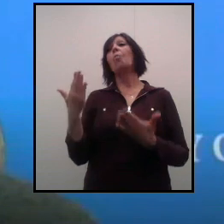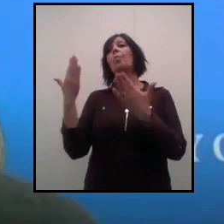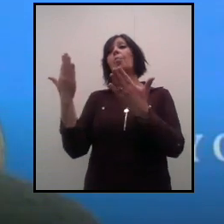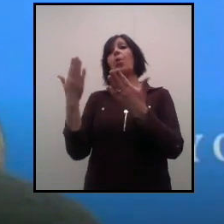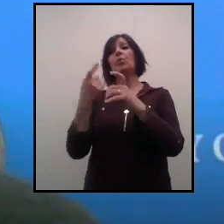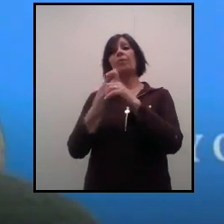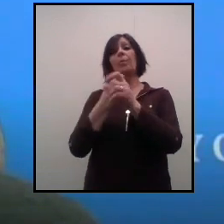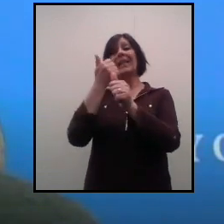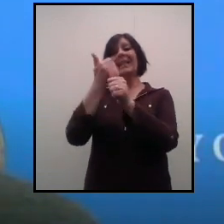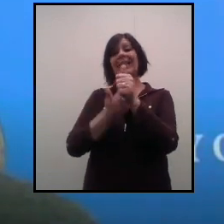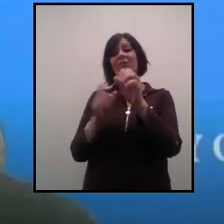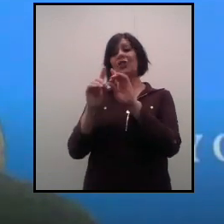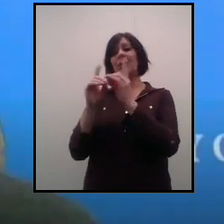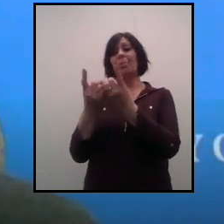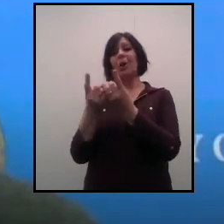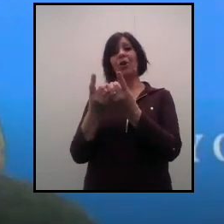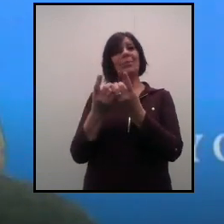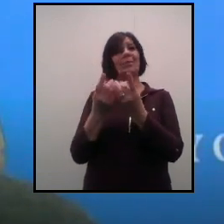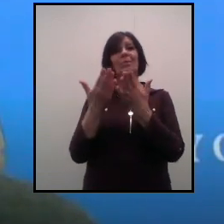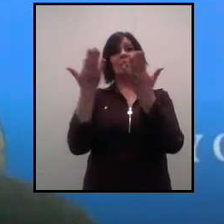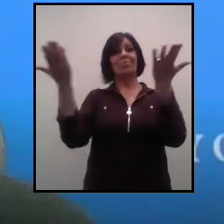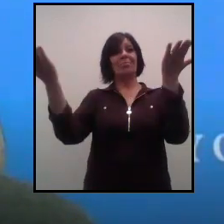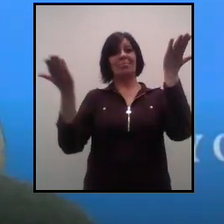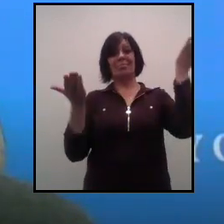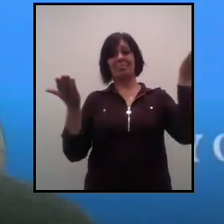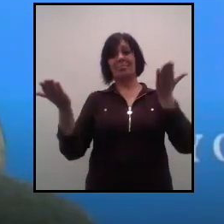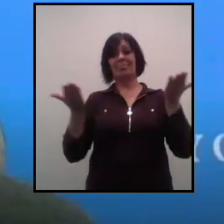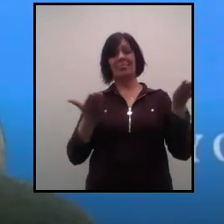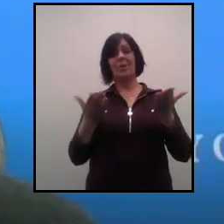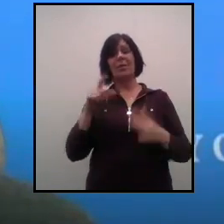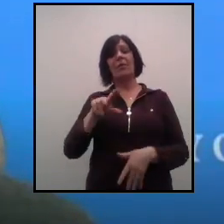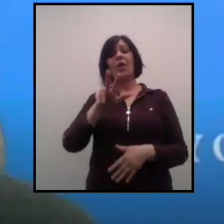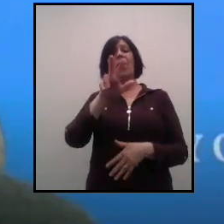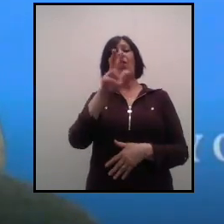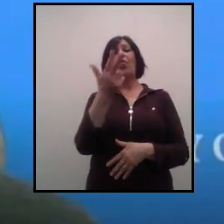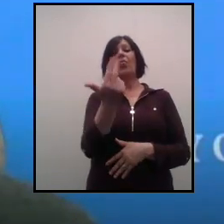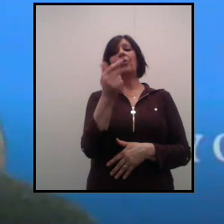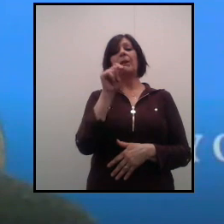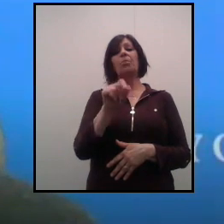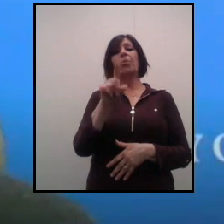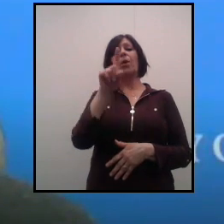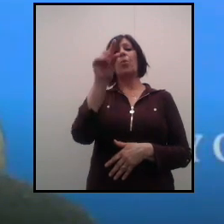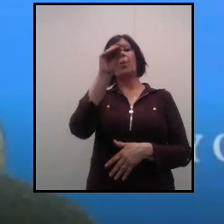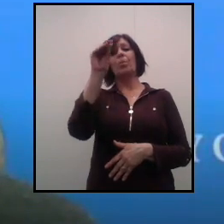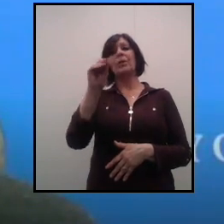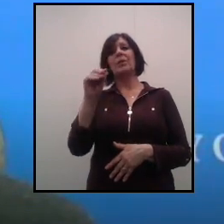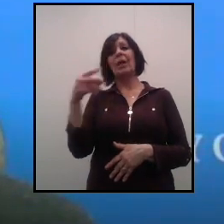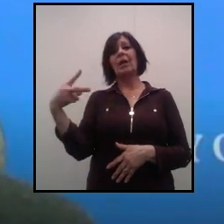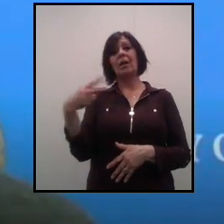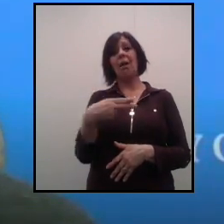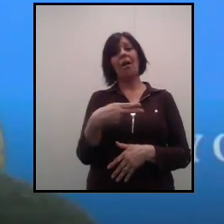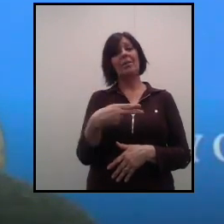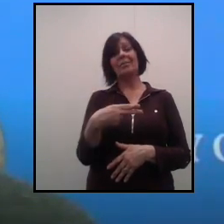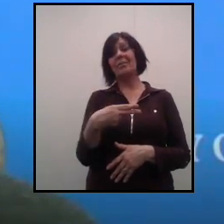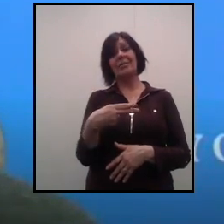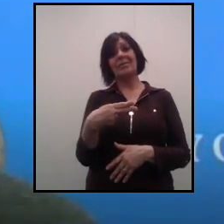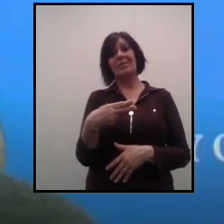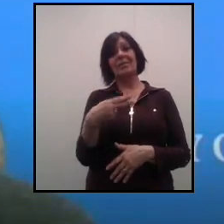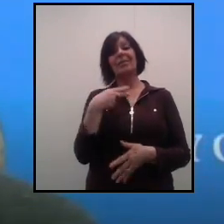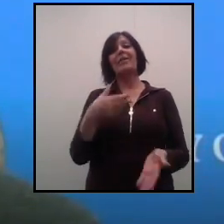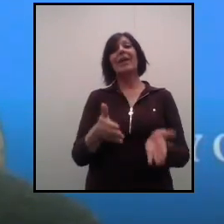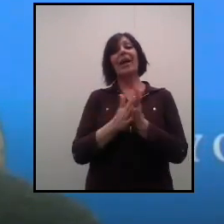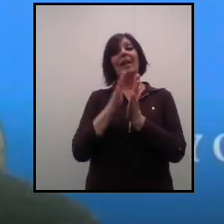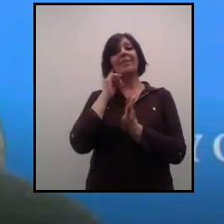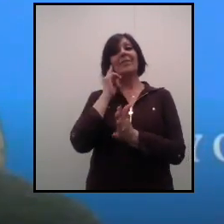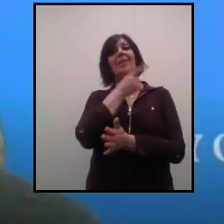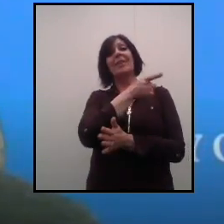department office to provide us a 13.1% cut across the board. We've asked for them to